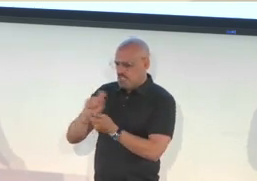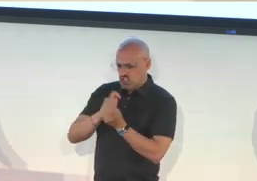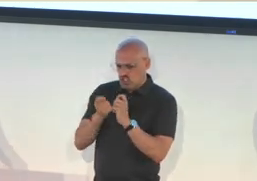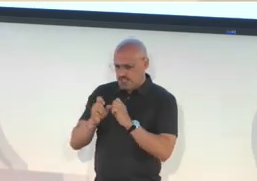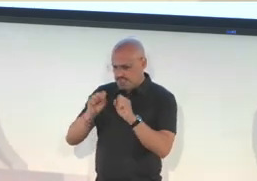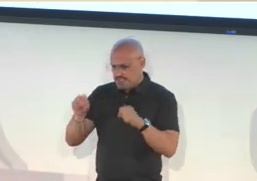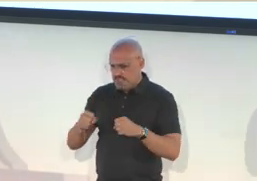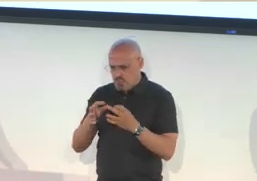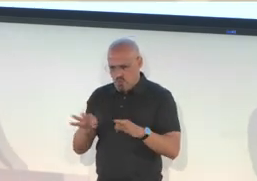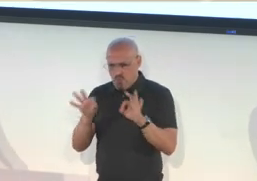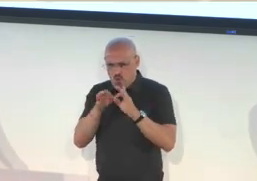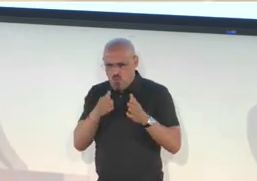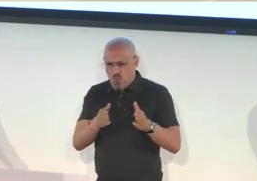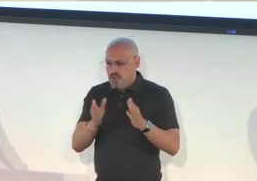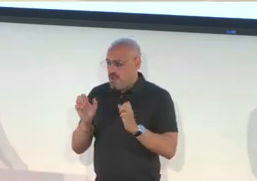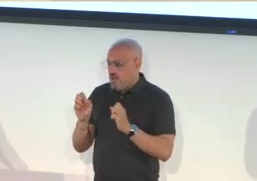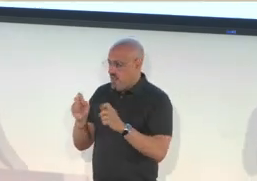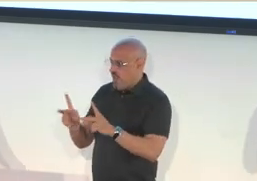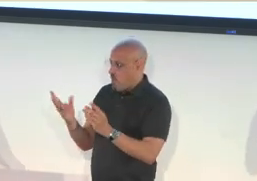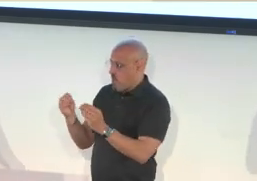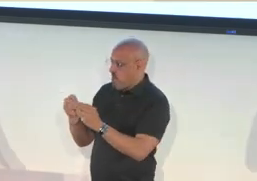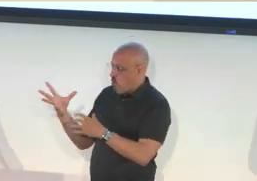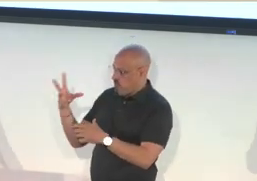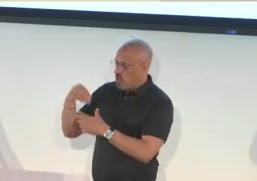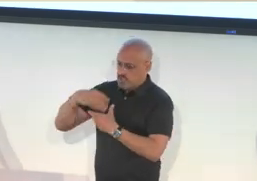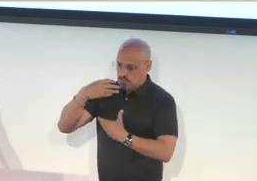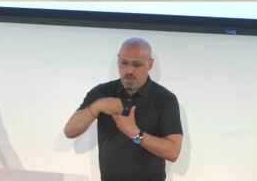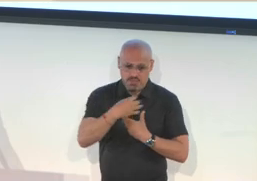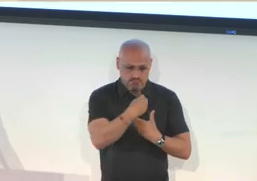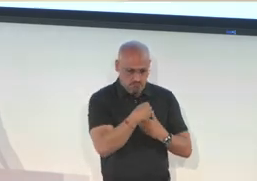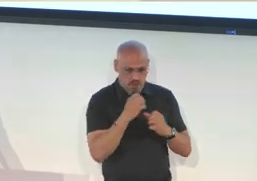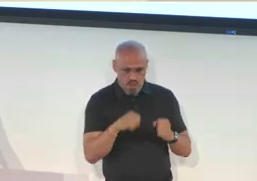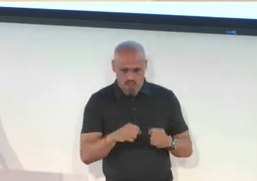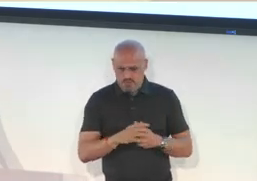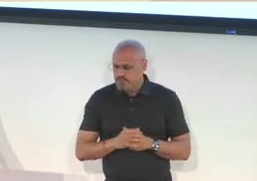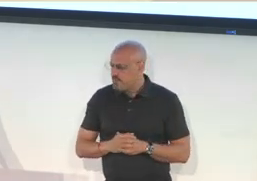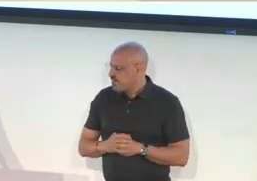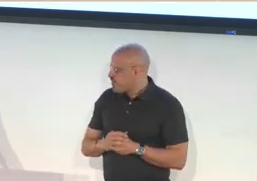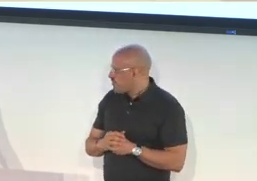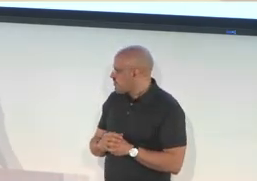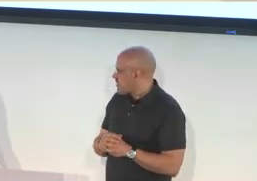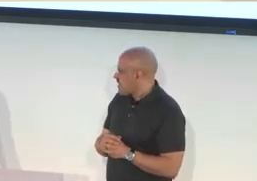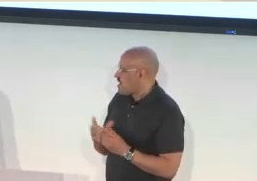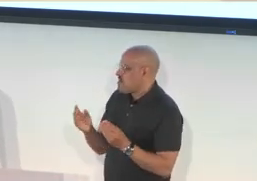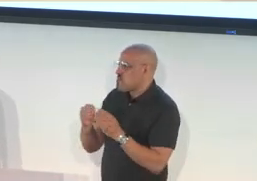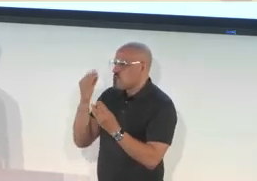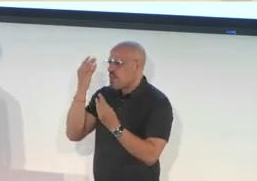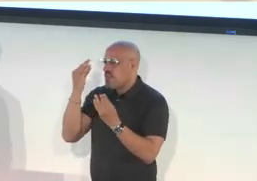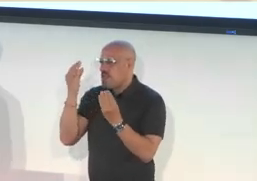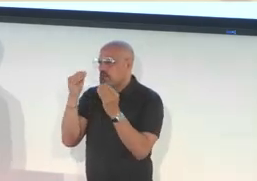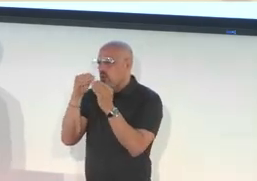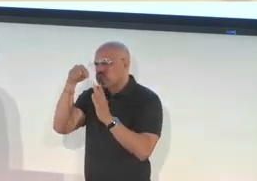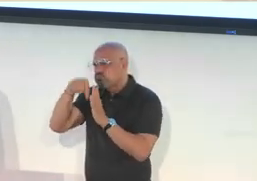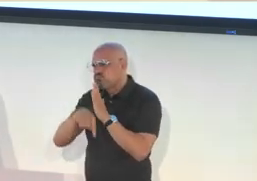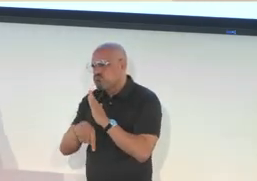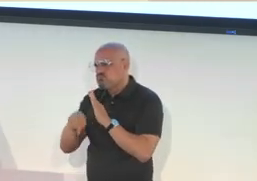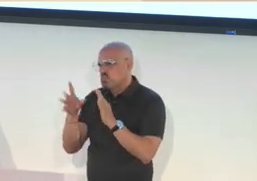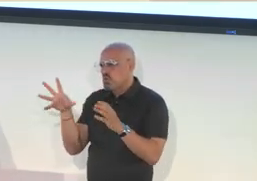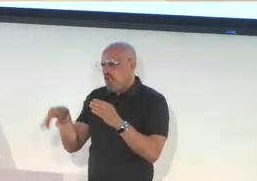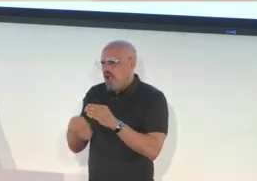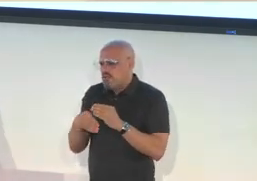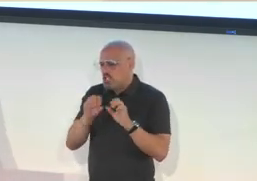that can enable more participation. The way that I always look about it and why it ties into the social